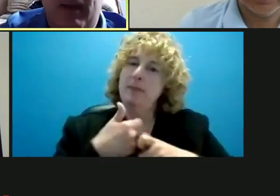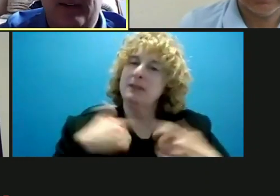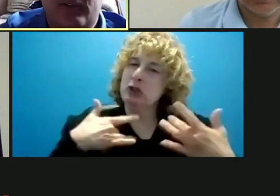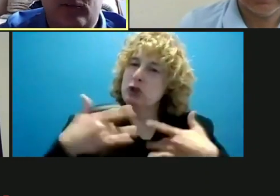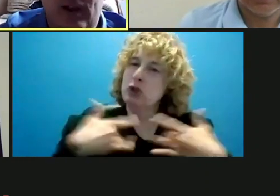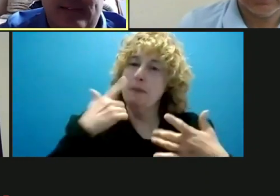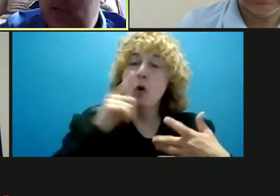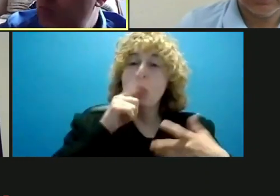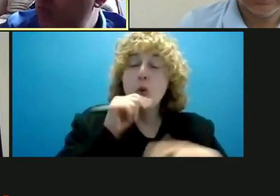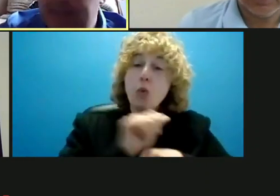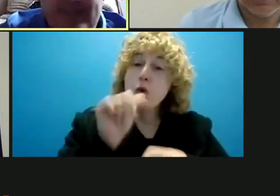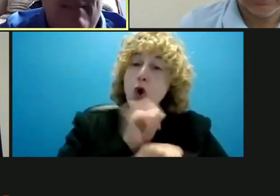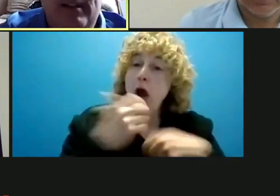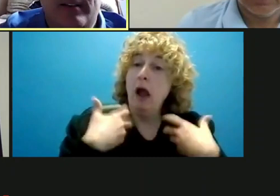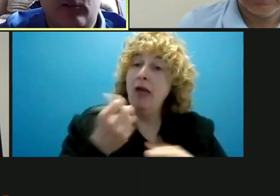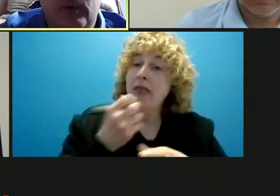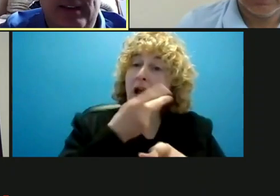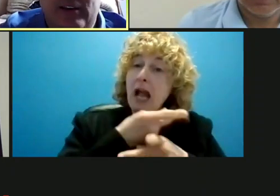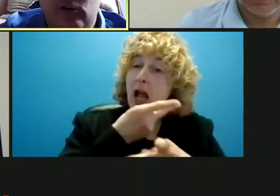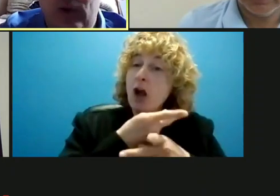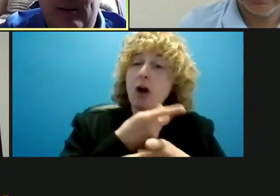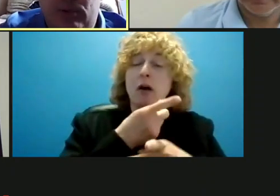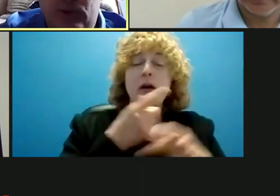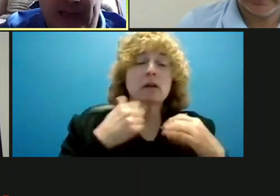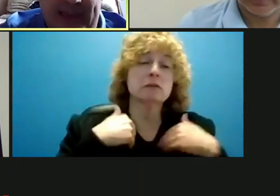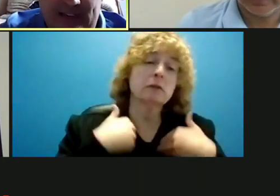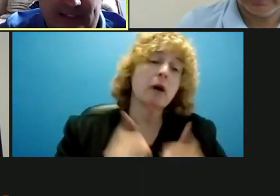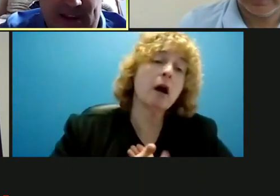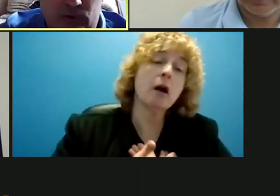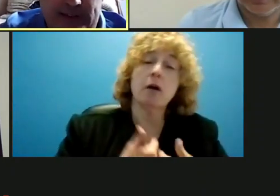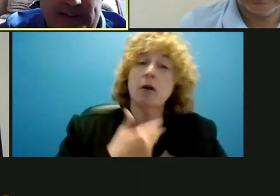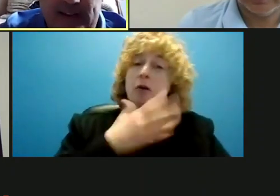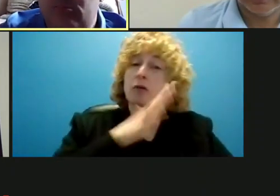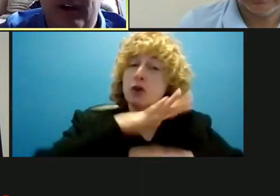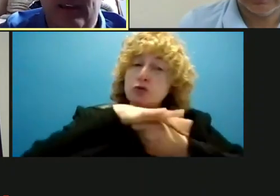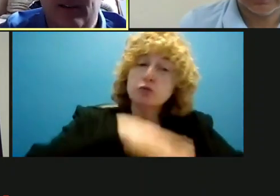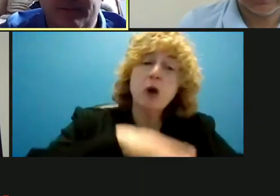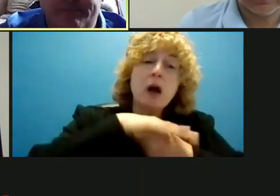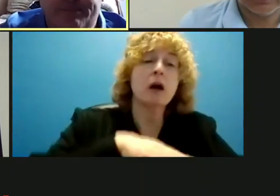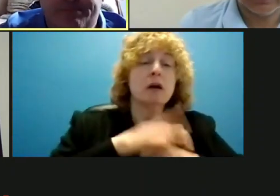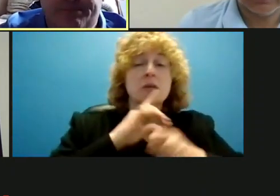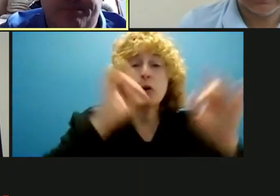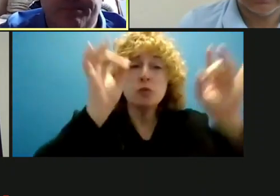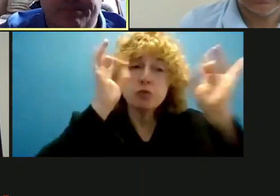amount of stress and work that they've been doing is incredible, and they really need a break.